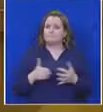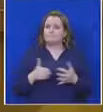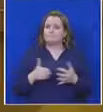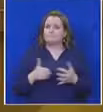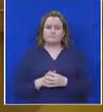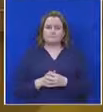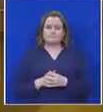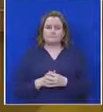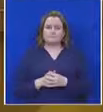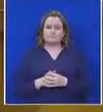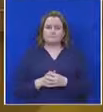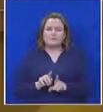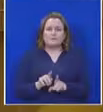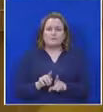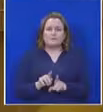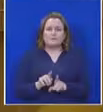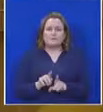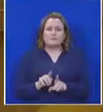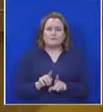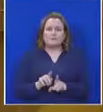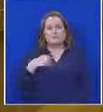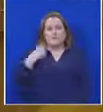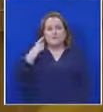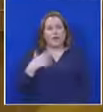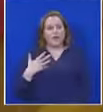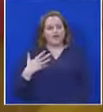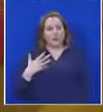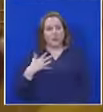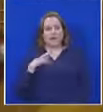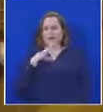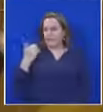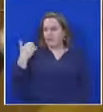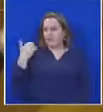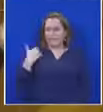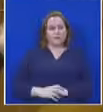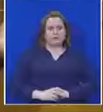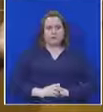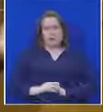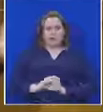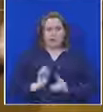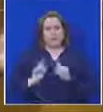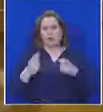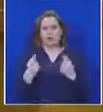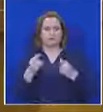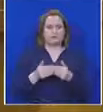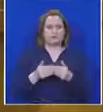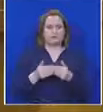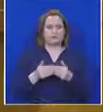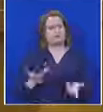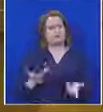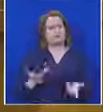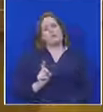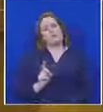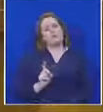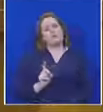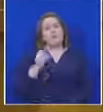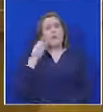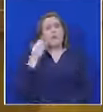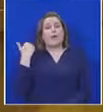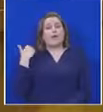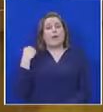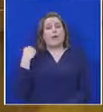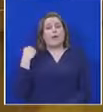also, don't be arrested that it never happened before, therefore it cannot happen moving forward. When Judge Pius Langa